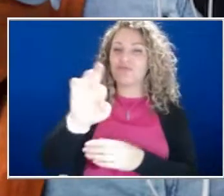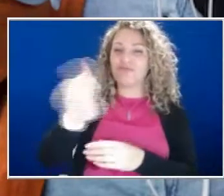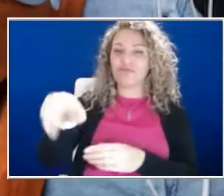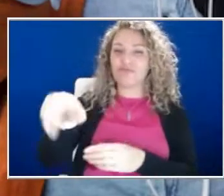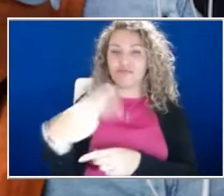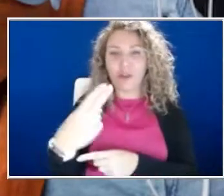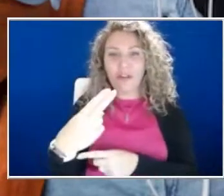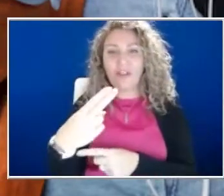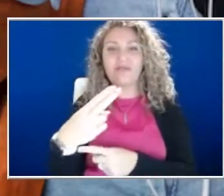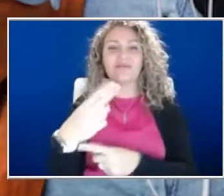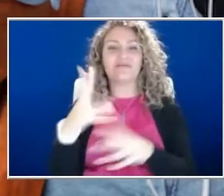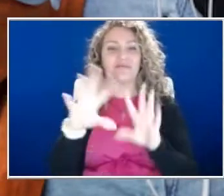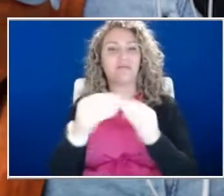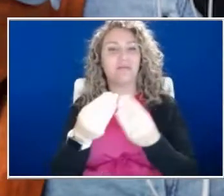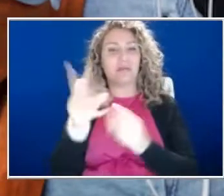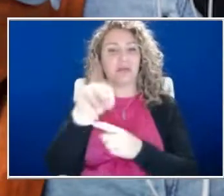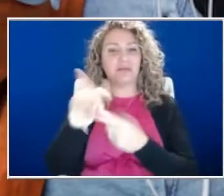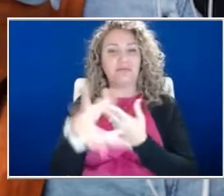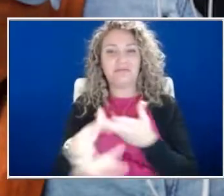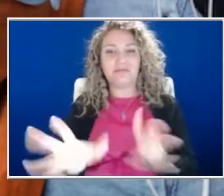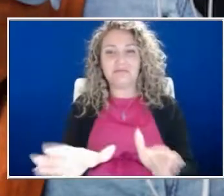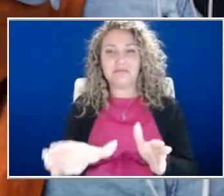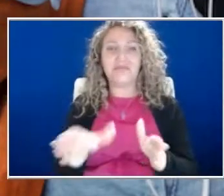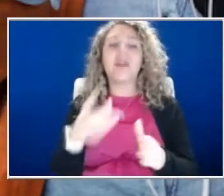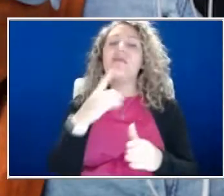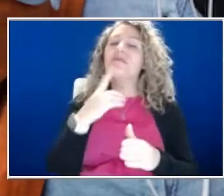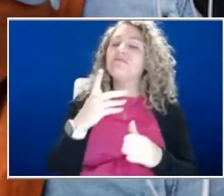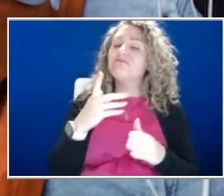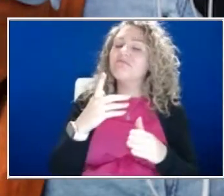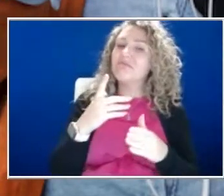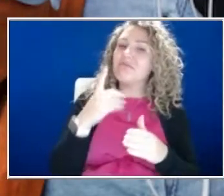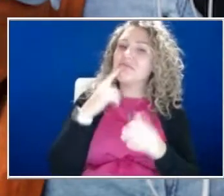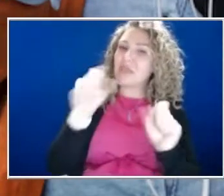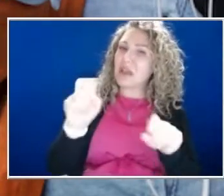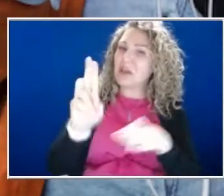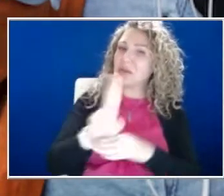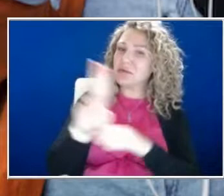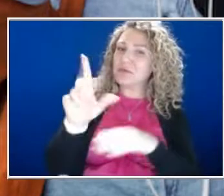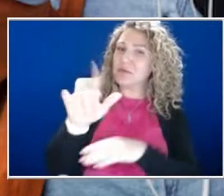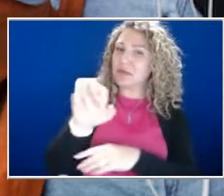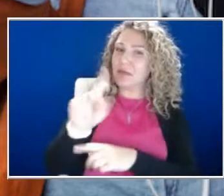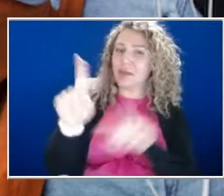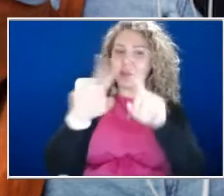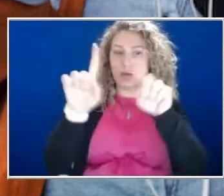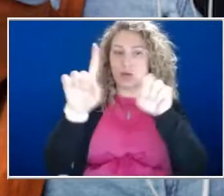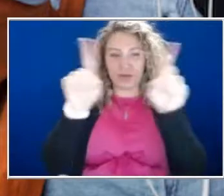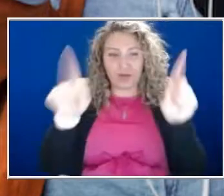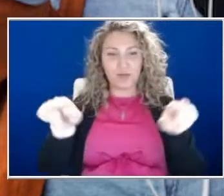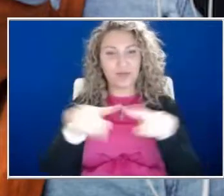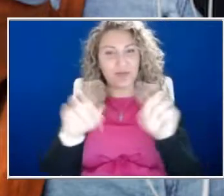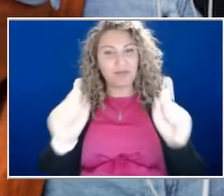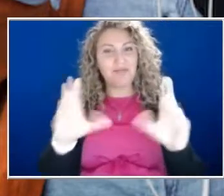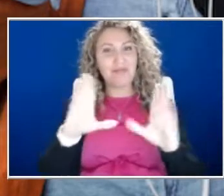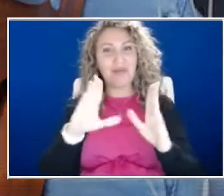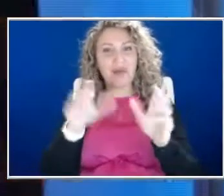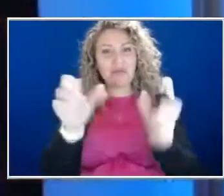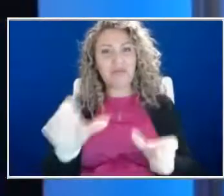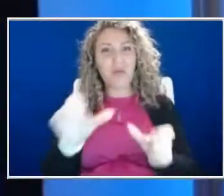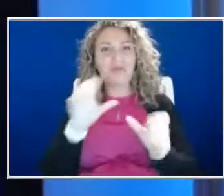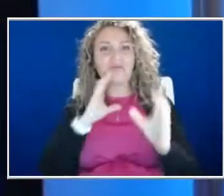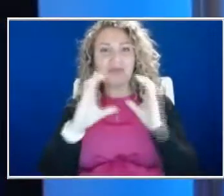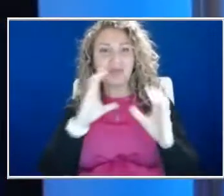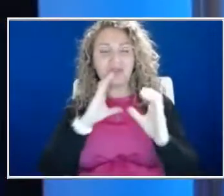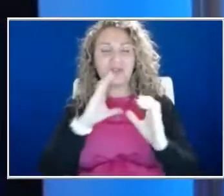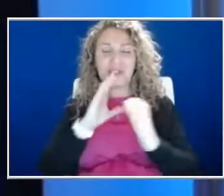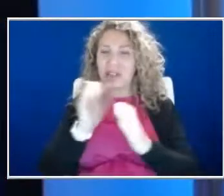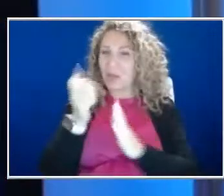COVID questions sent in to us. Use the links right there on your screen, or as always, you can post them in the chat below. We'll get to those in a bit. The power of a